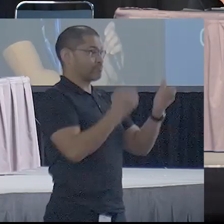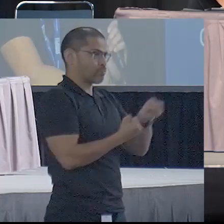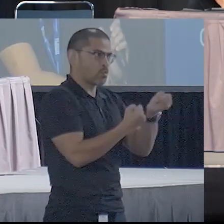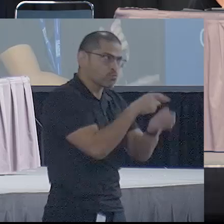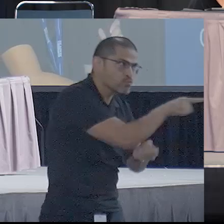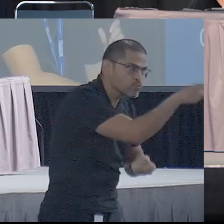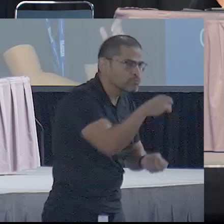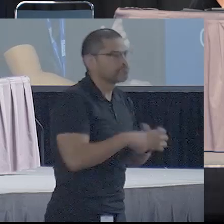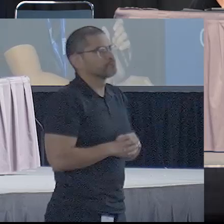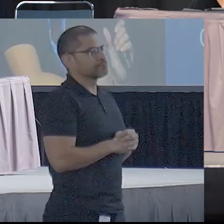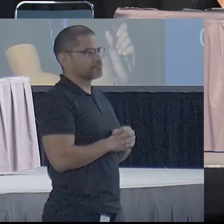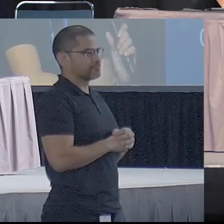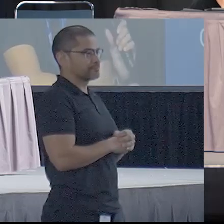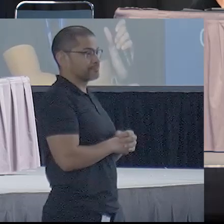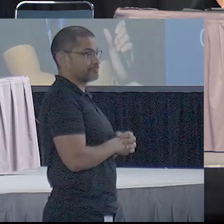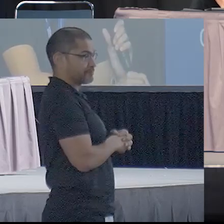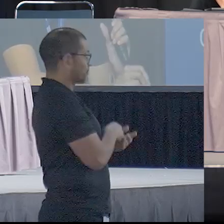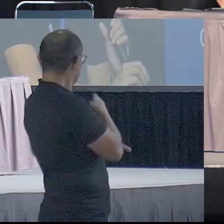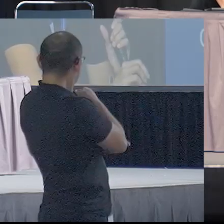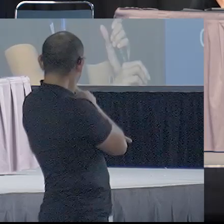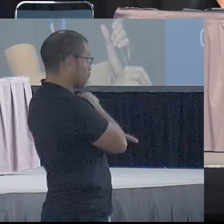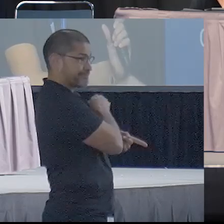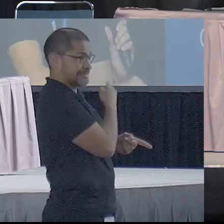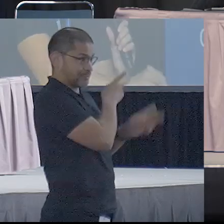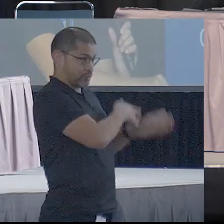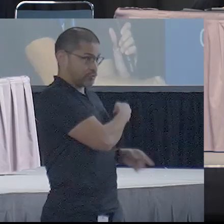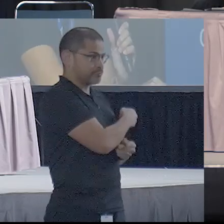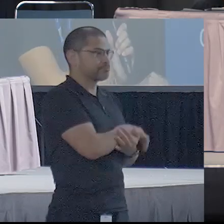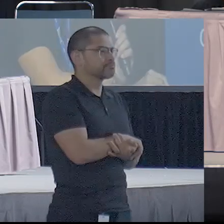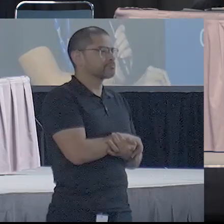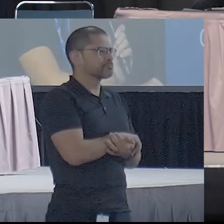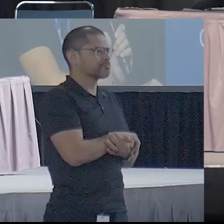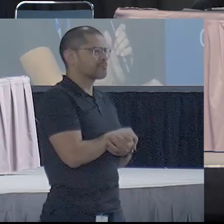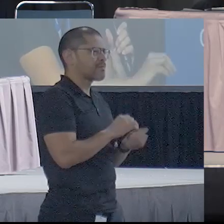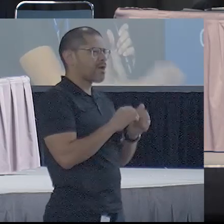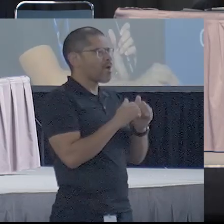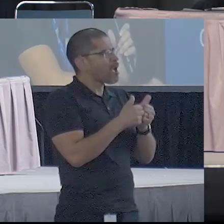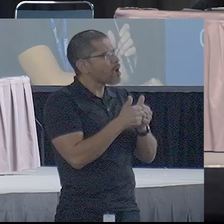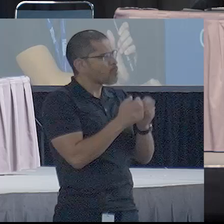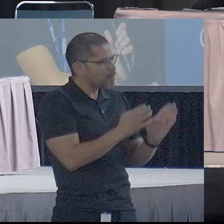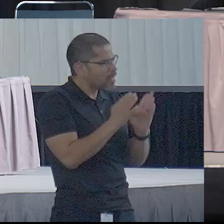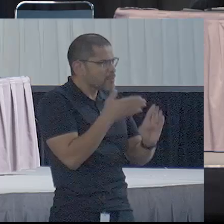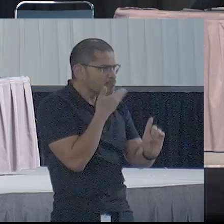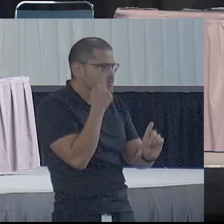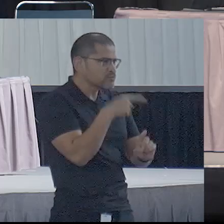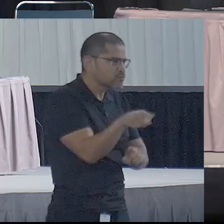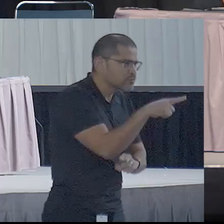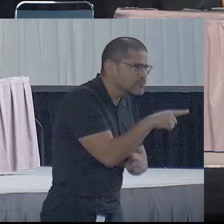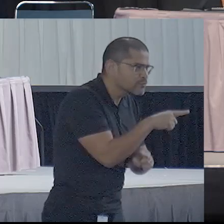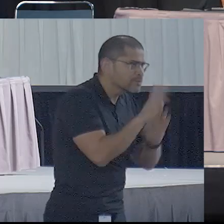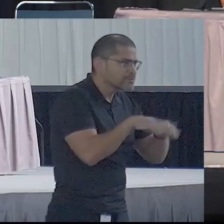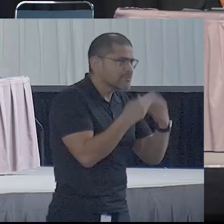to you and being a DME provider, how can you better prepare consumers that you provide for?